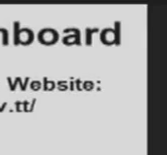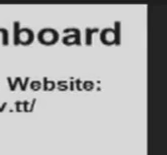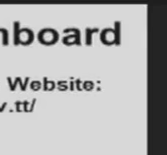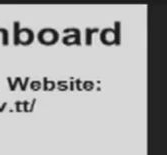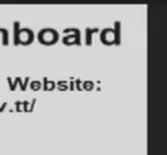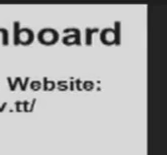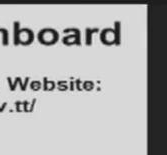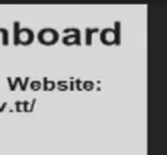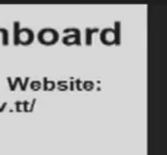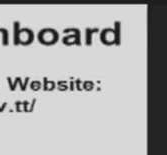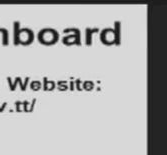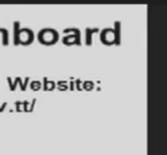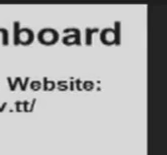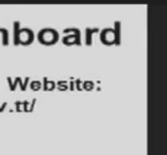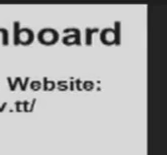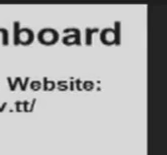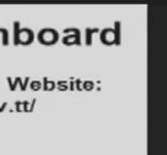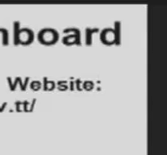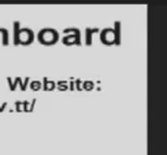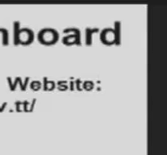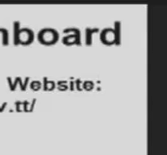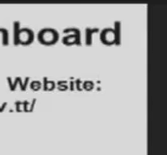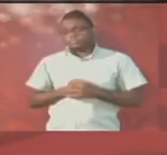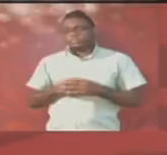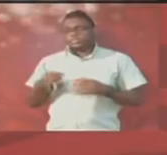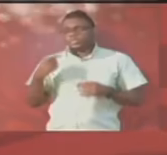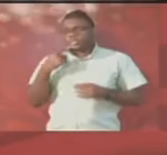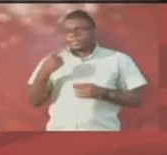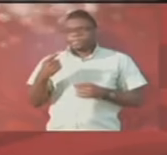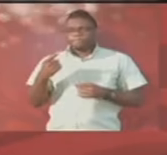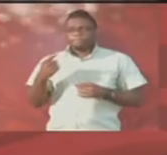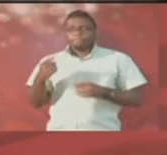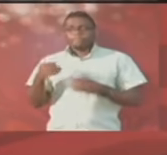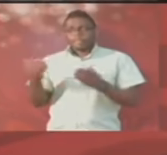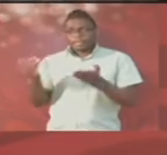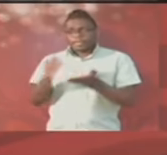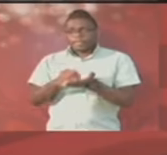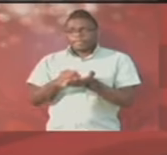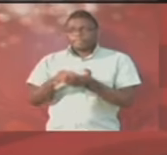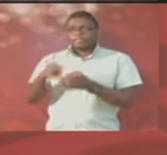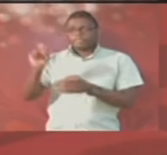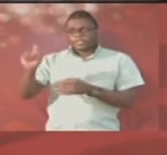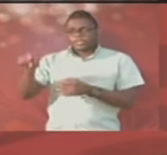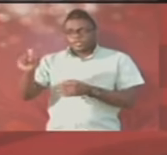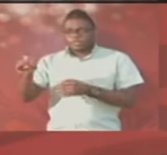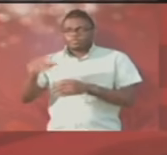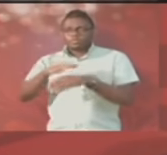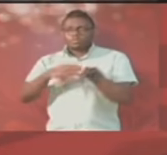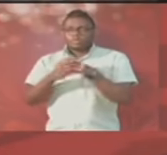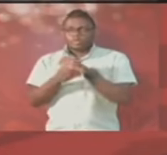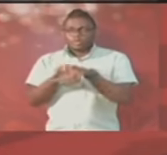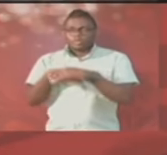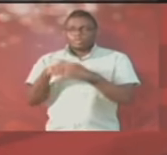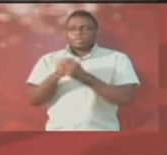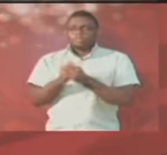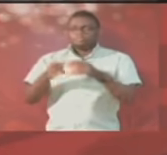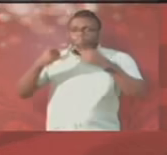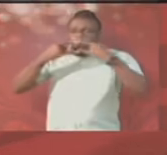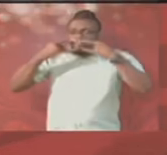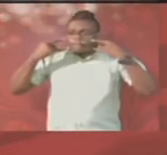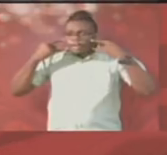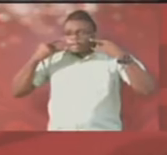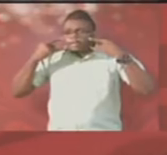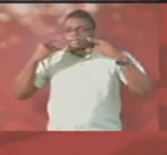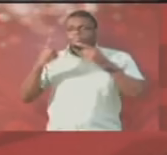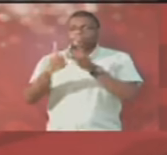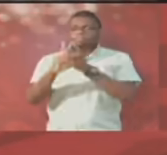page. Before I close again, I want to re-emphasize the point that we need to wash our hands, wear our masks, and of course, watch our